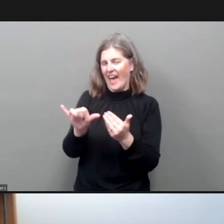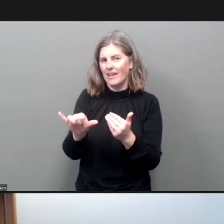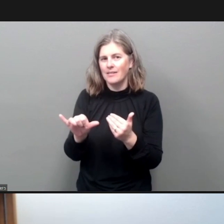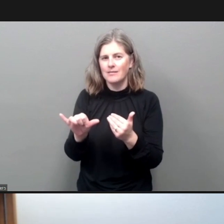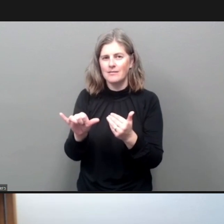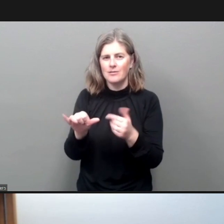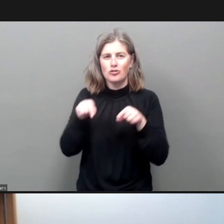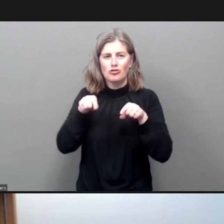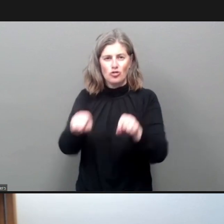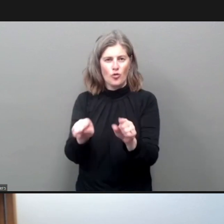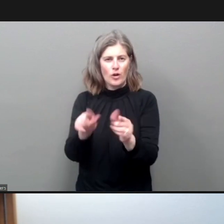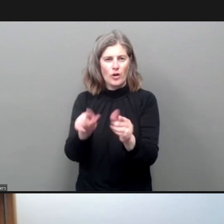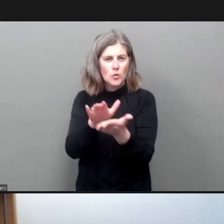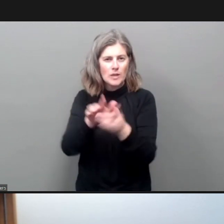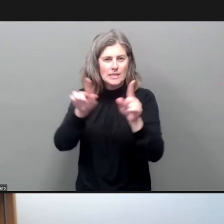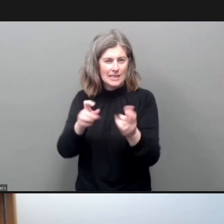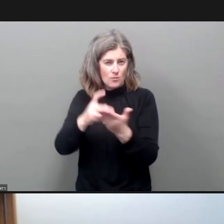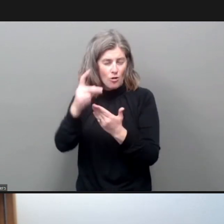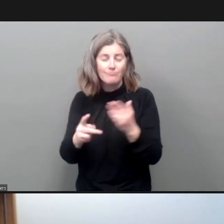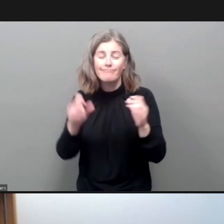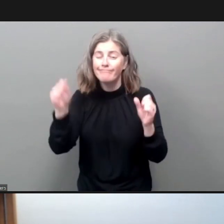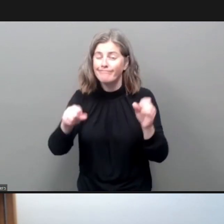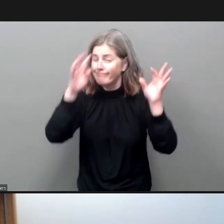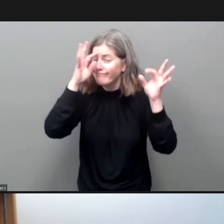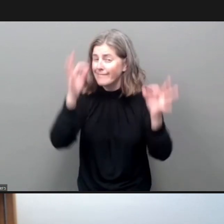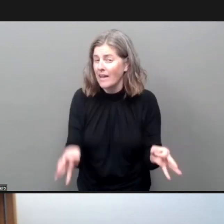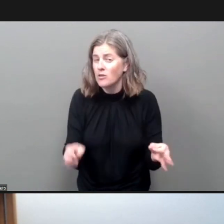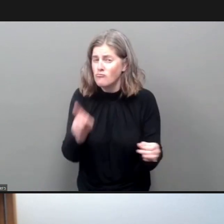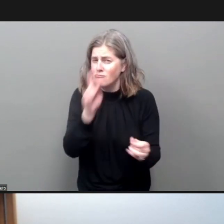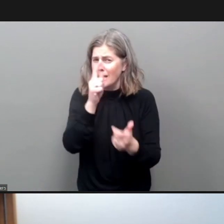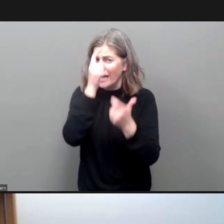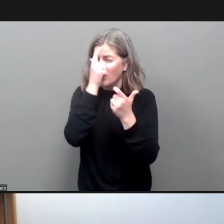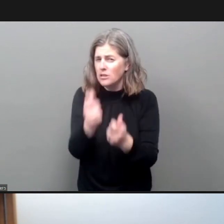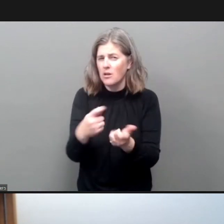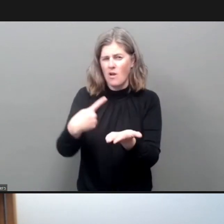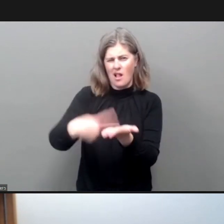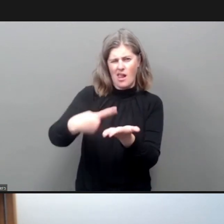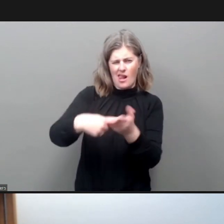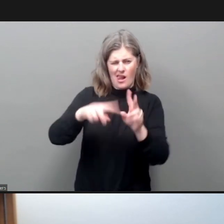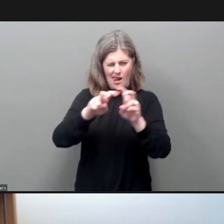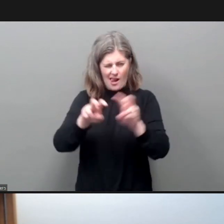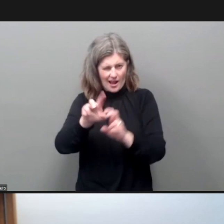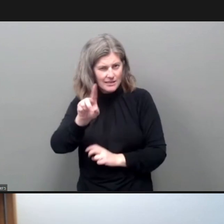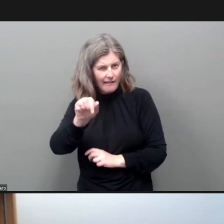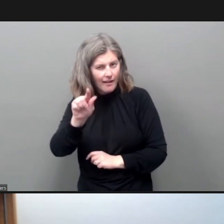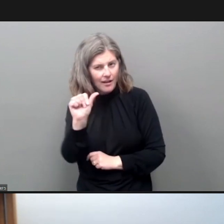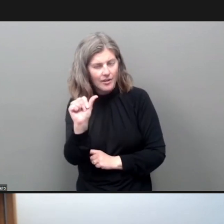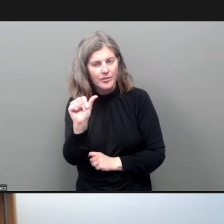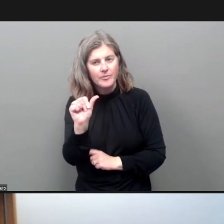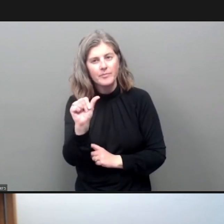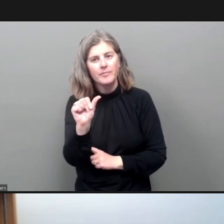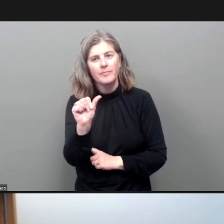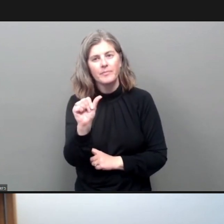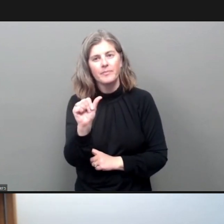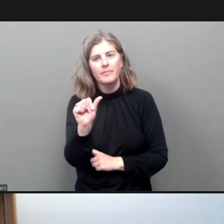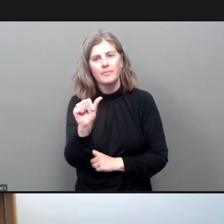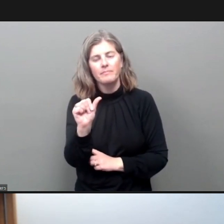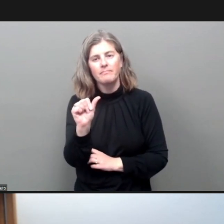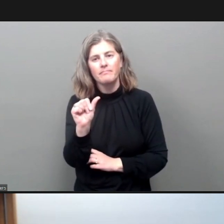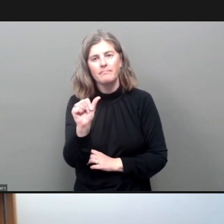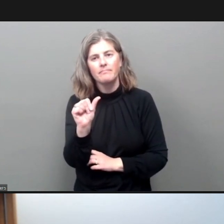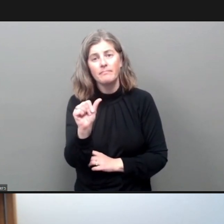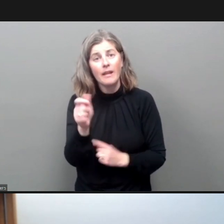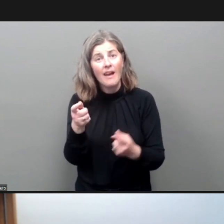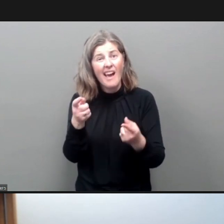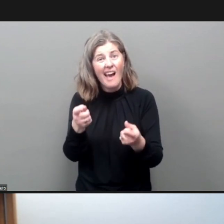in-school testing program. But yes, definitely. It's really interesting. We're going over the data the other day, and it turns